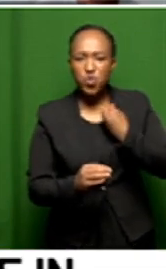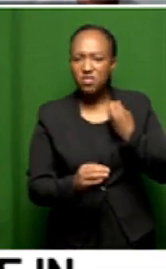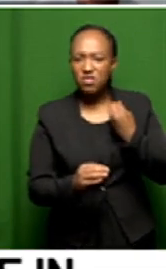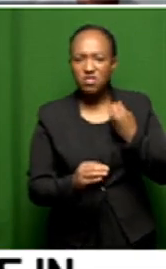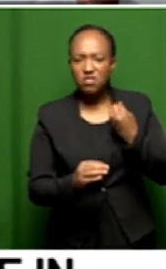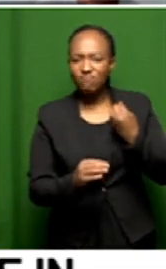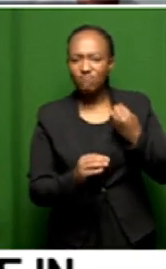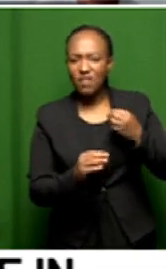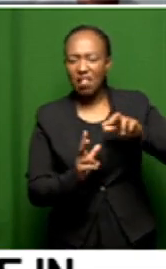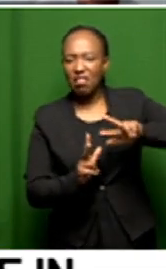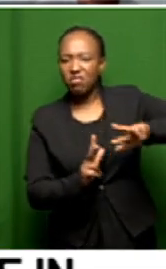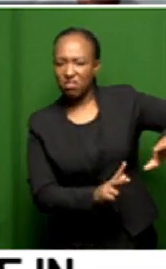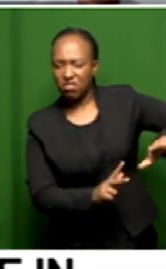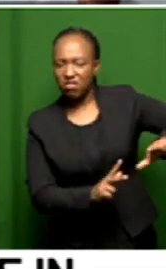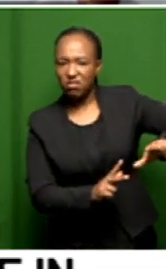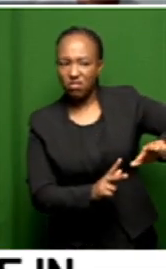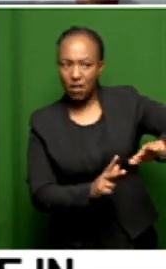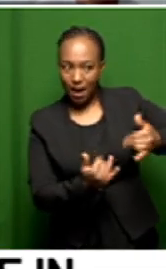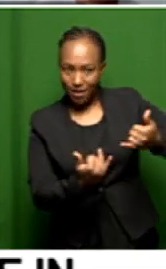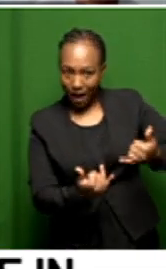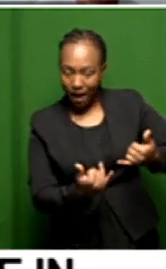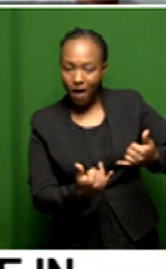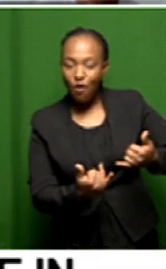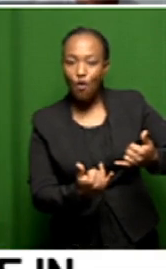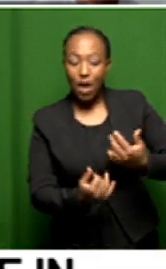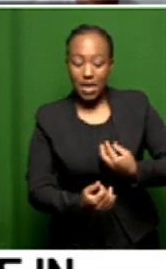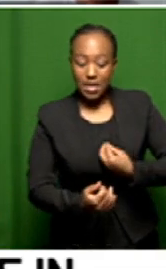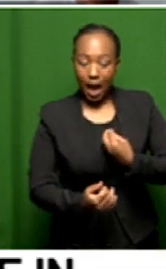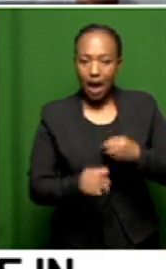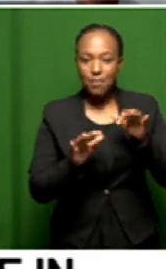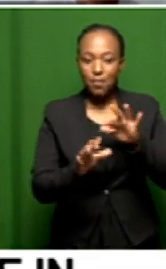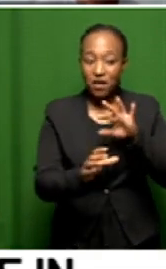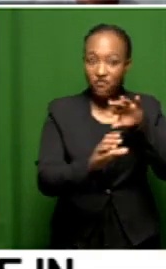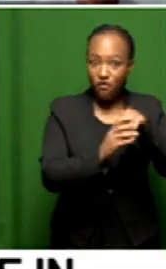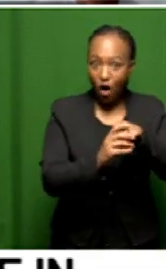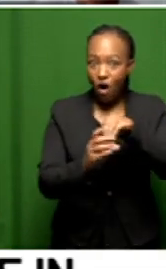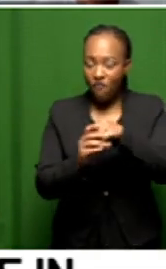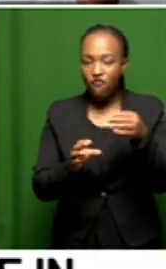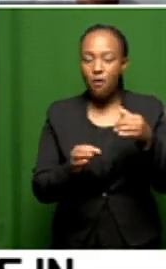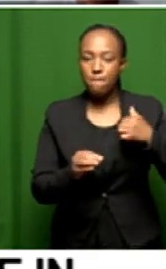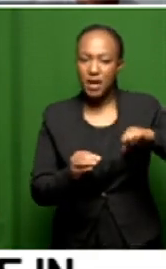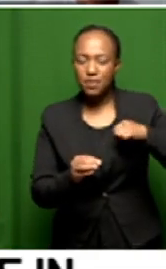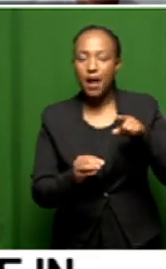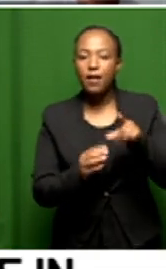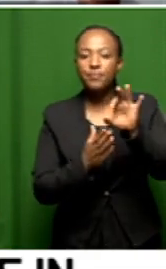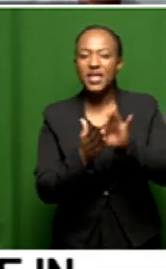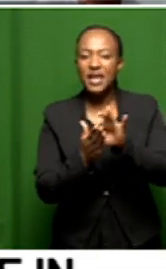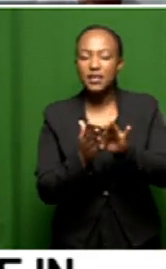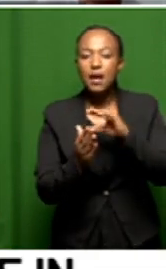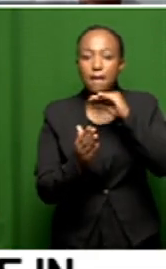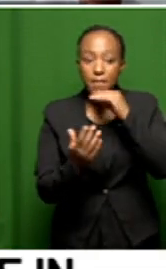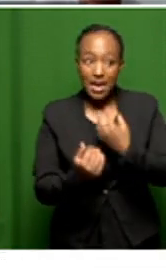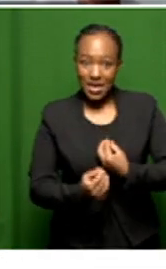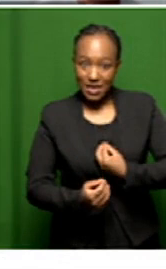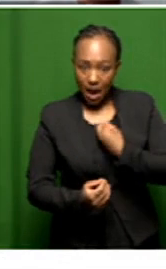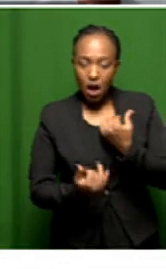alienated from politics. So now that there are young people contesting these municipal elections, then it means like more young